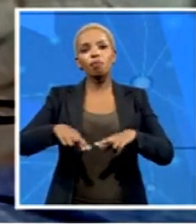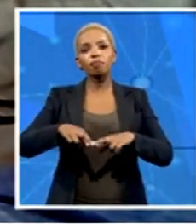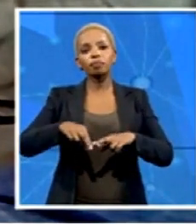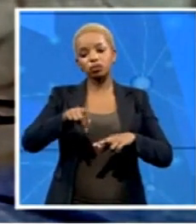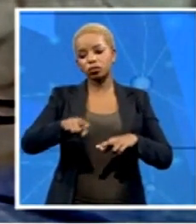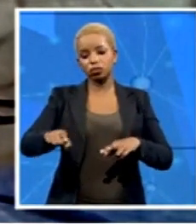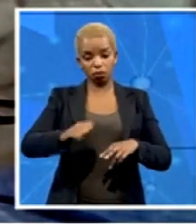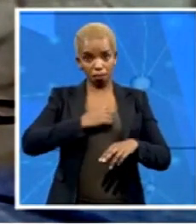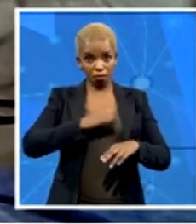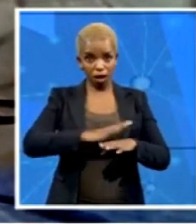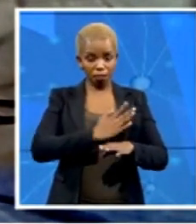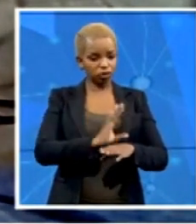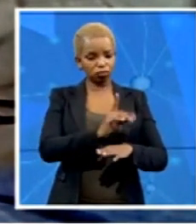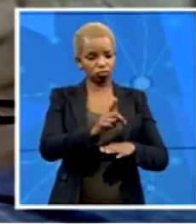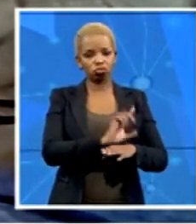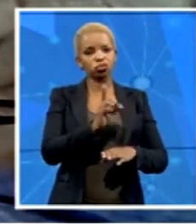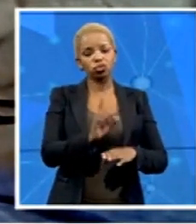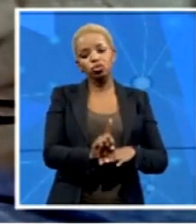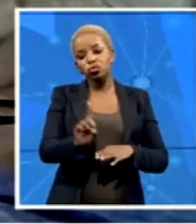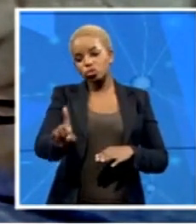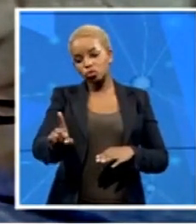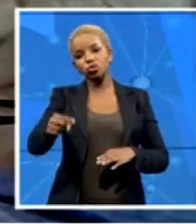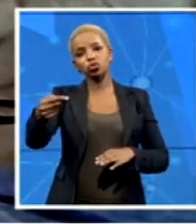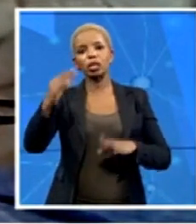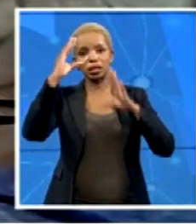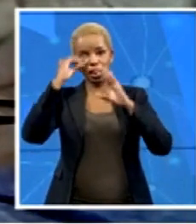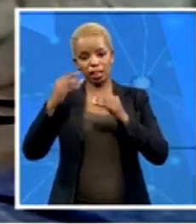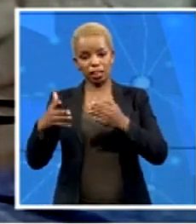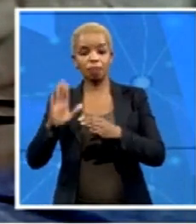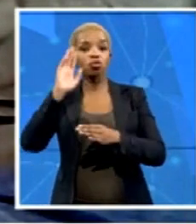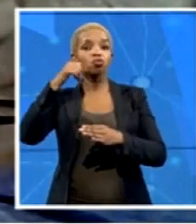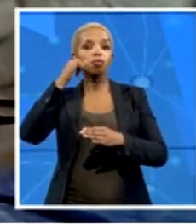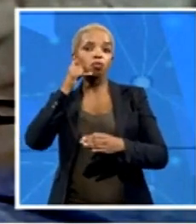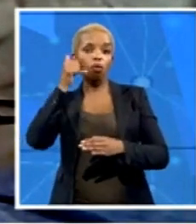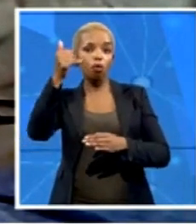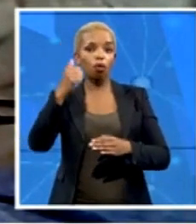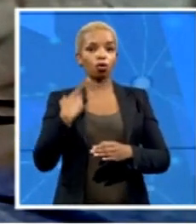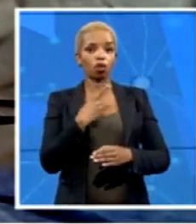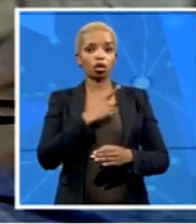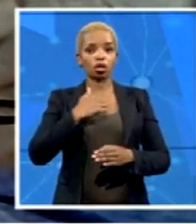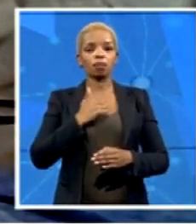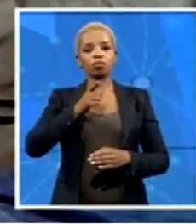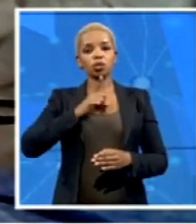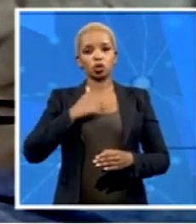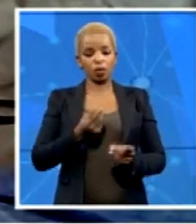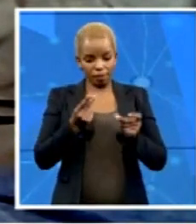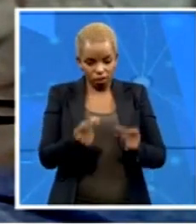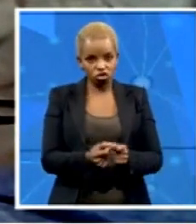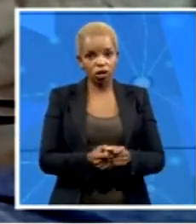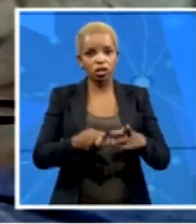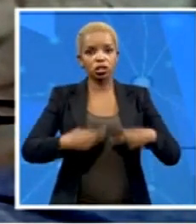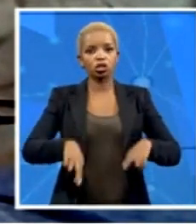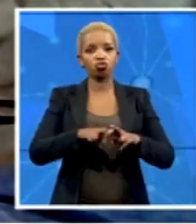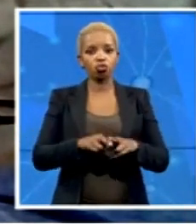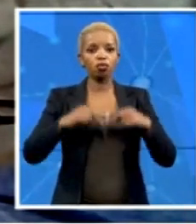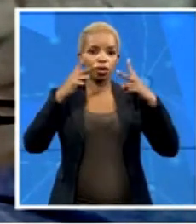and she said I had to go straight to the emergency room. They weren't happy me going through to her rooms just in case